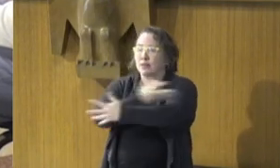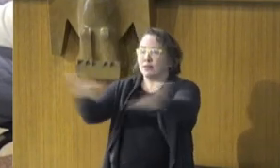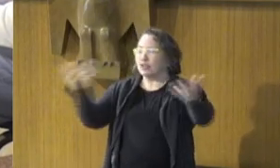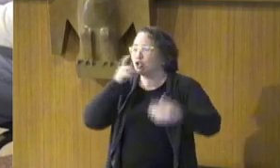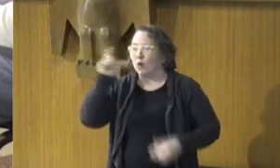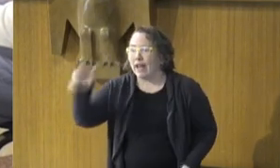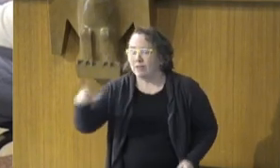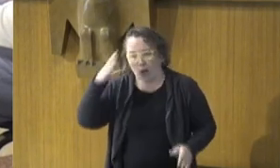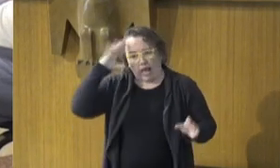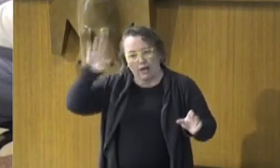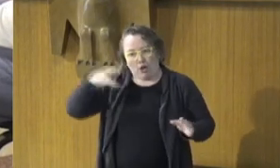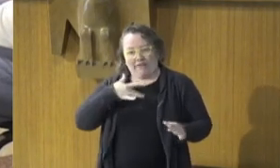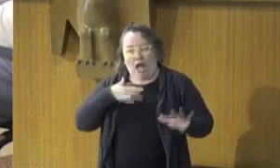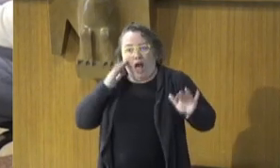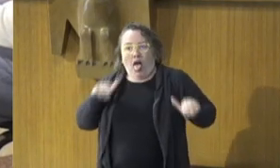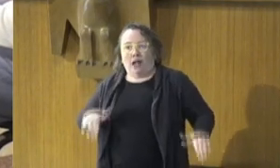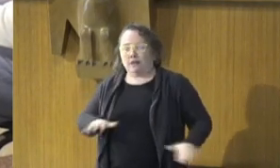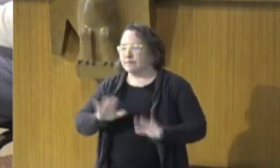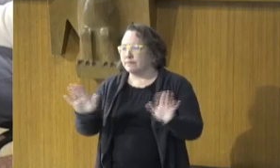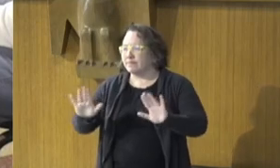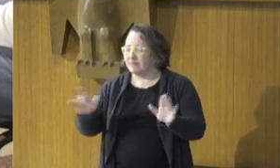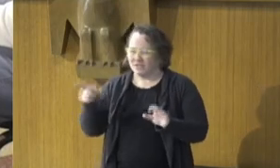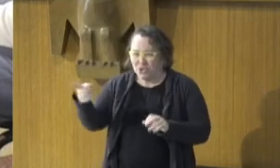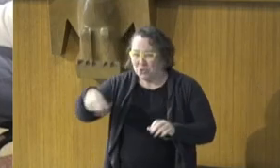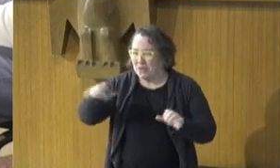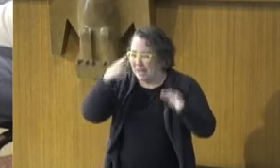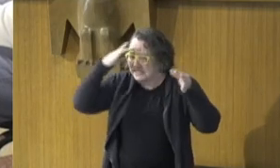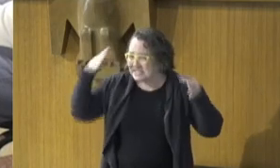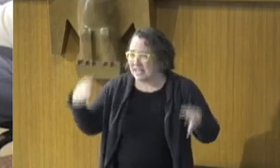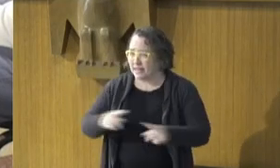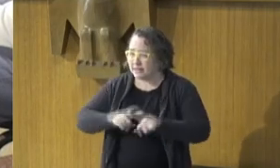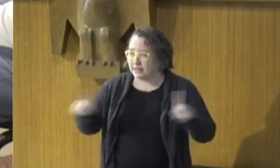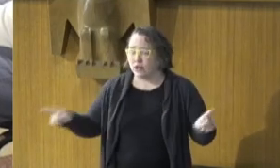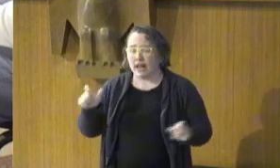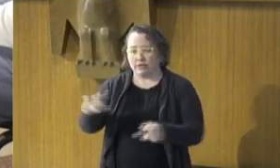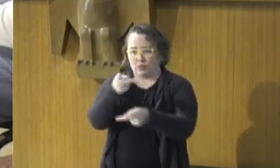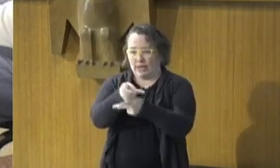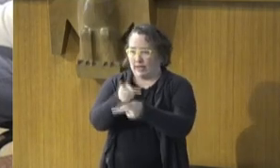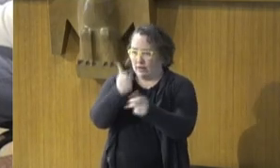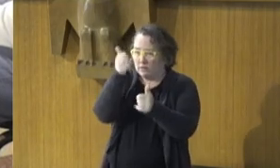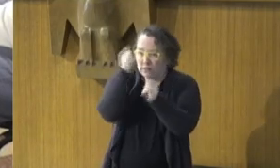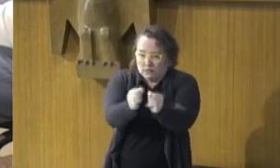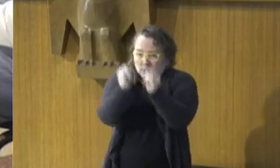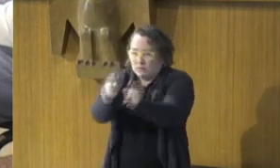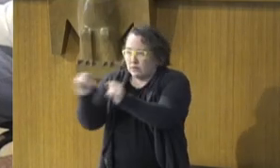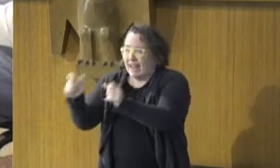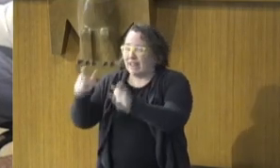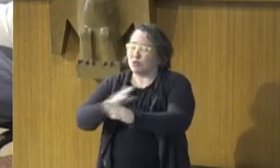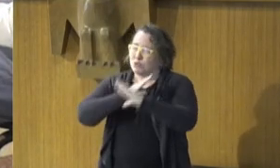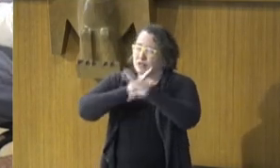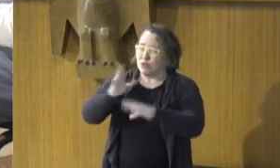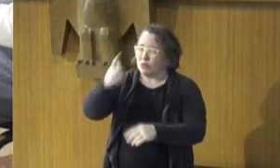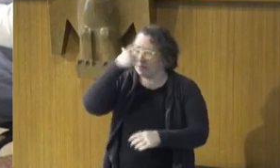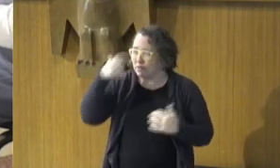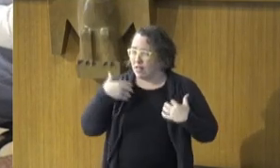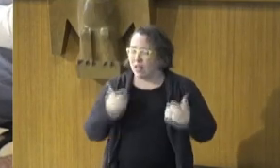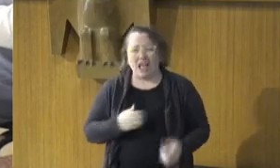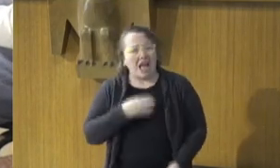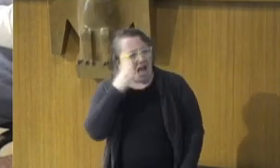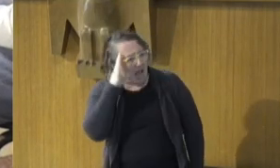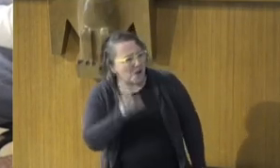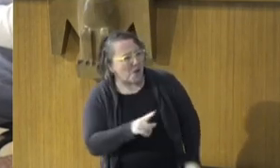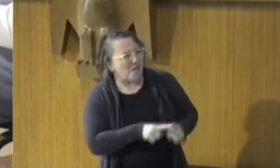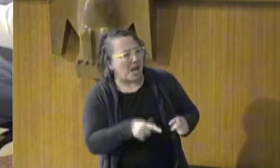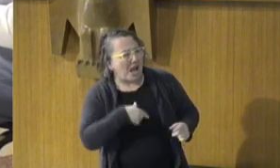I know it's shocking. You can do something different this year. It's okay. You have to take care of yourself. You have to protect your mental health. She was like, I know. I'm a